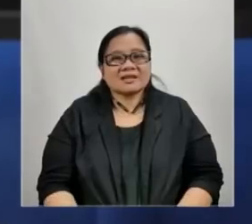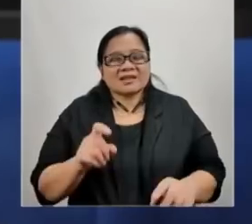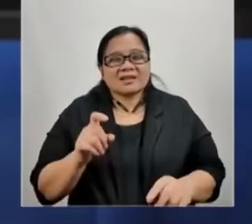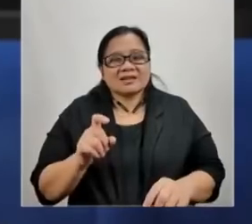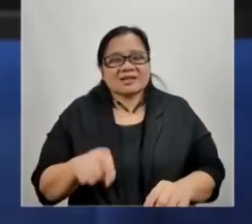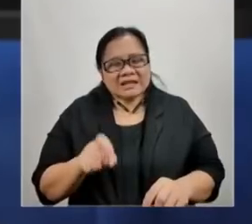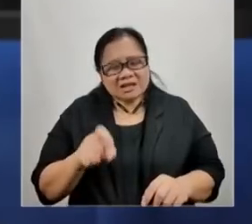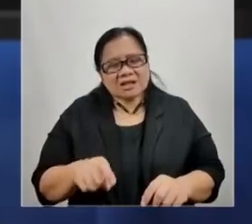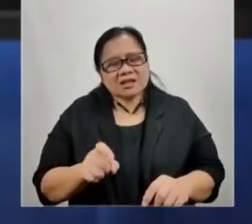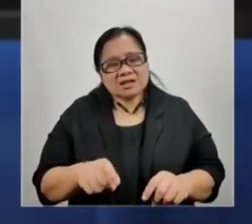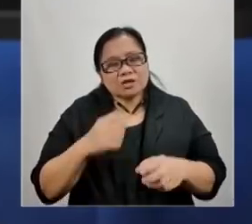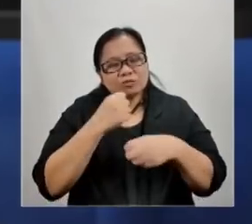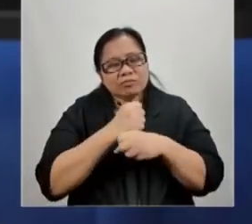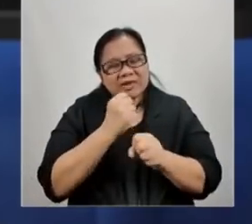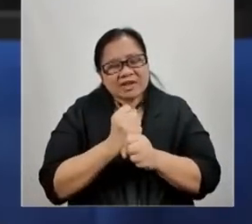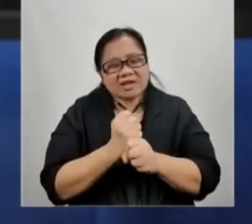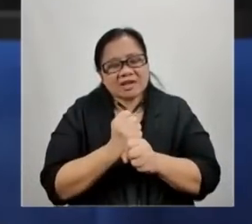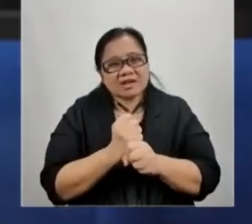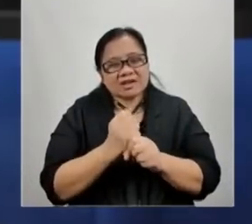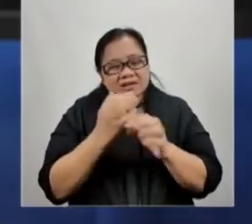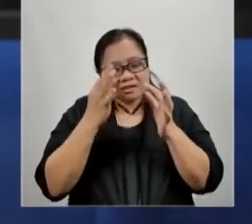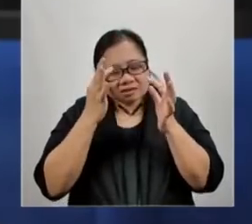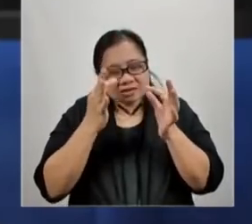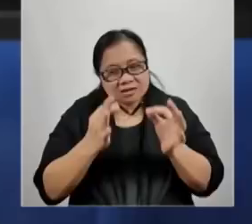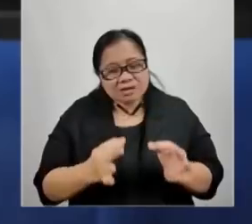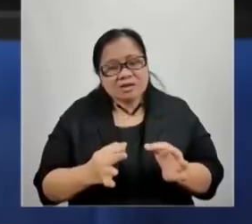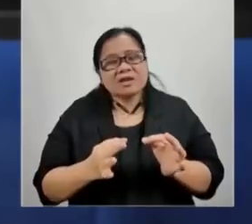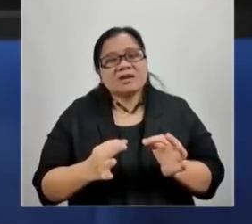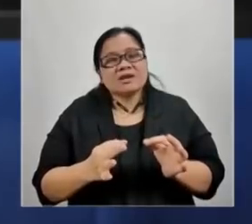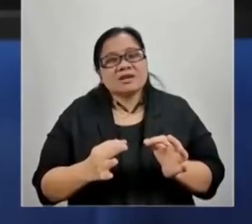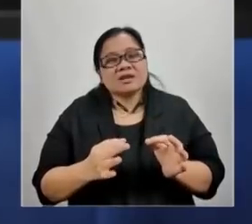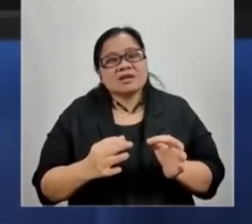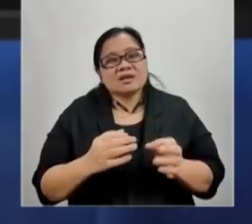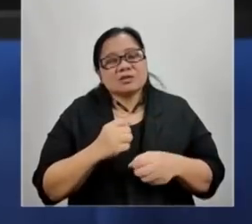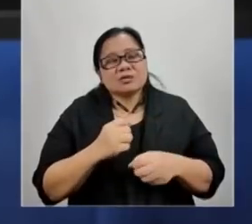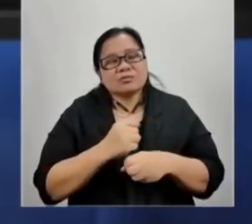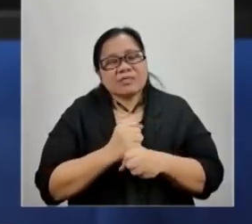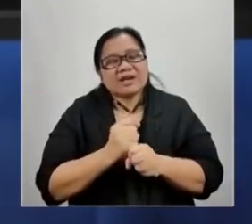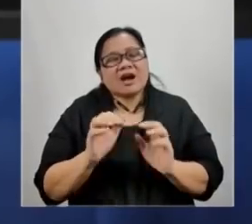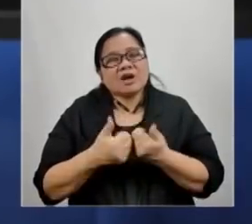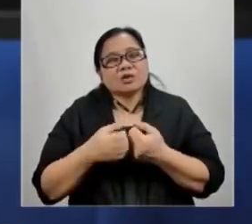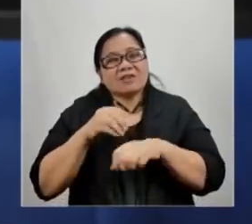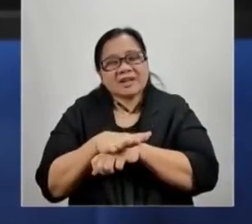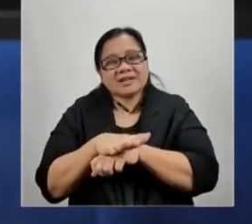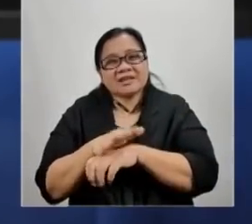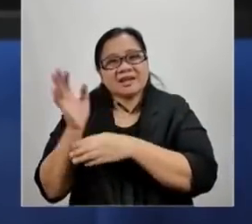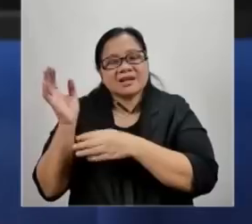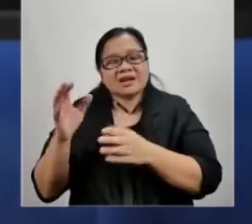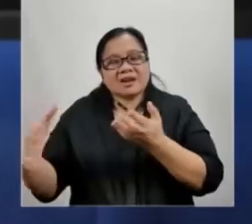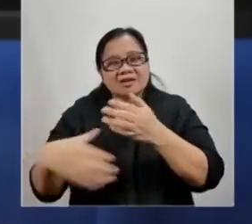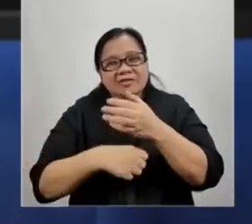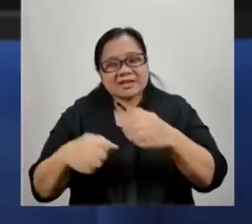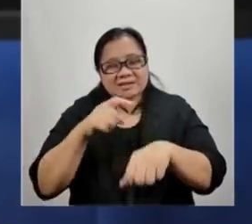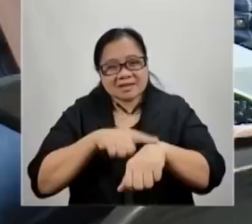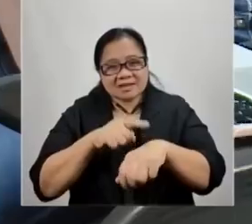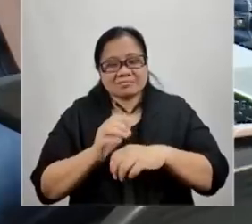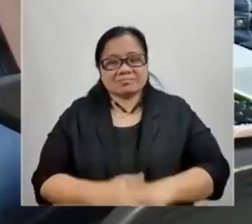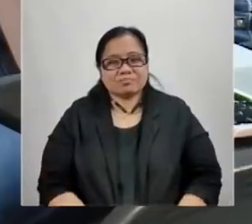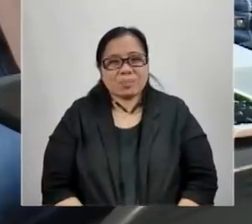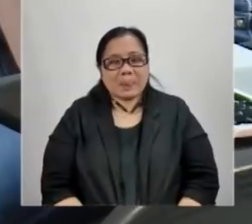this is going to affect the incoming harvest. Thank you, ma'am. You're welcome. Next question, Ivan Mayrina,